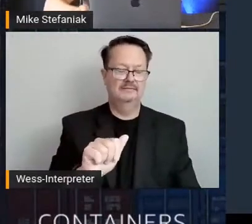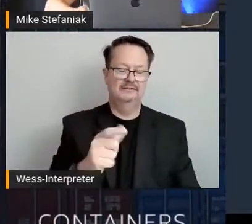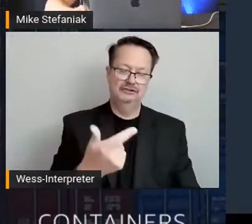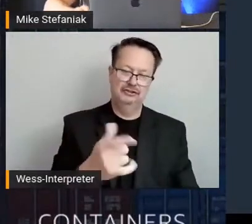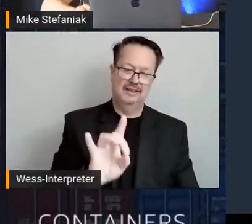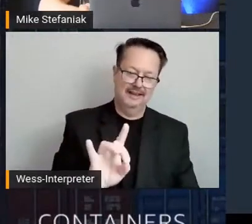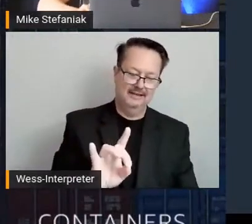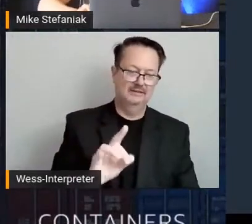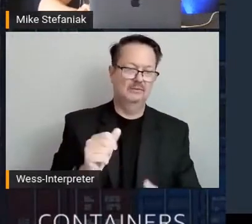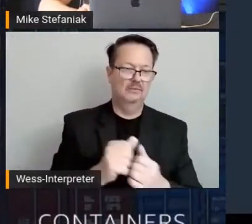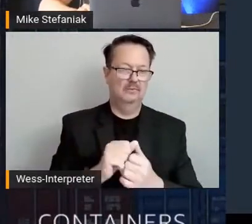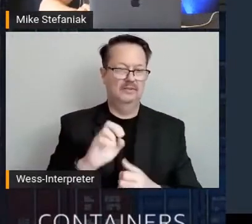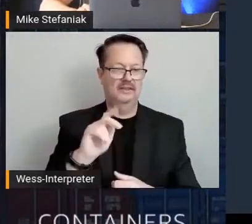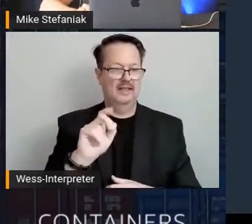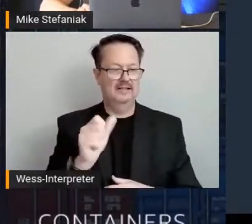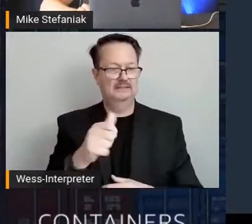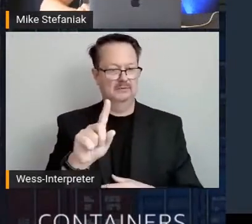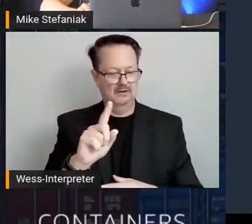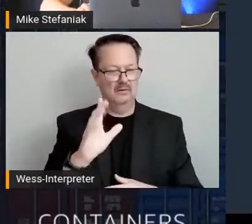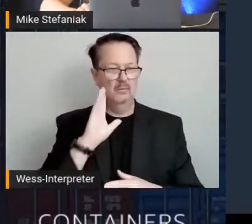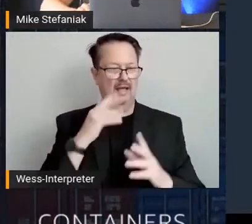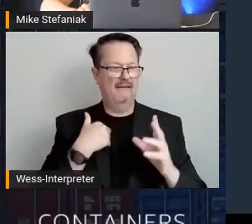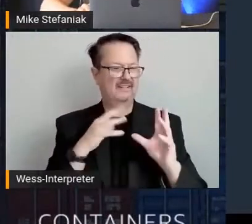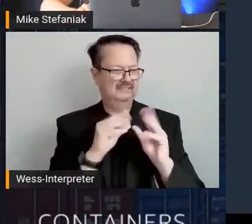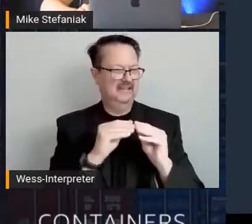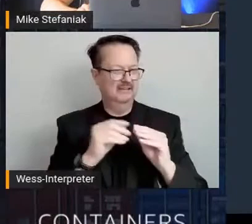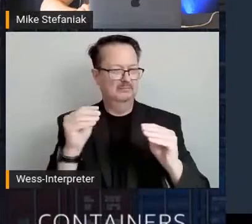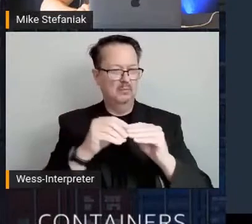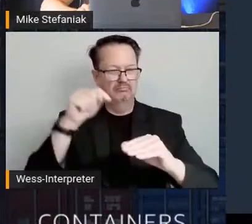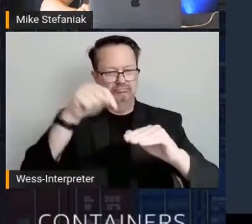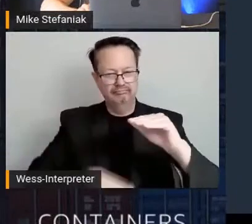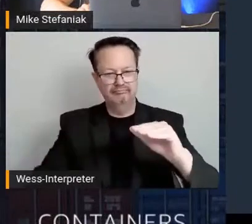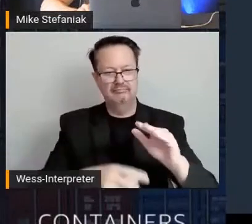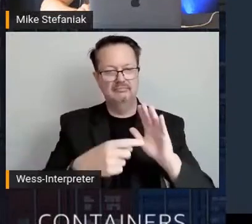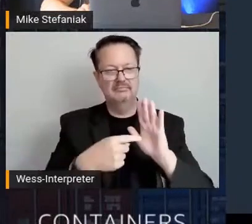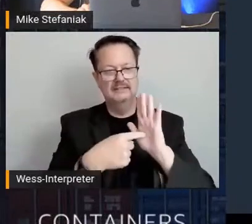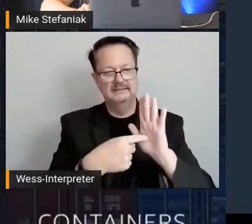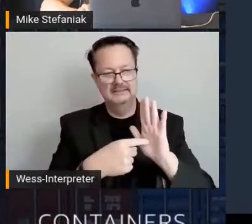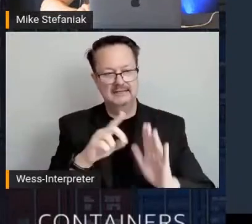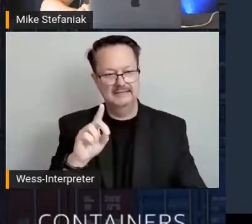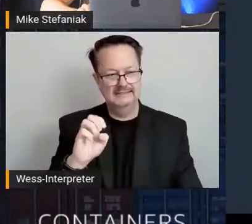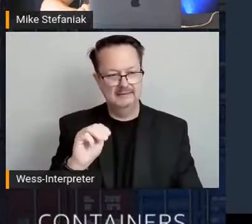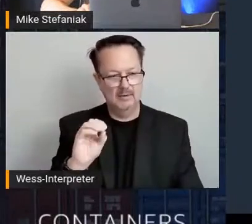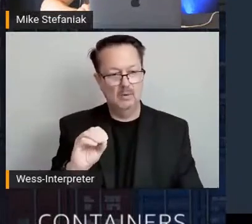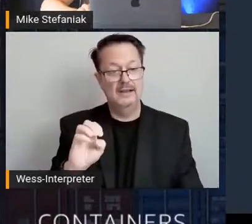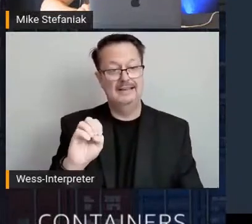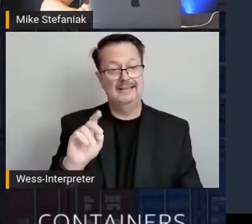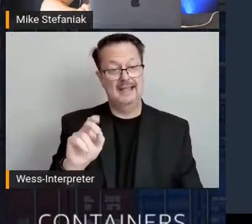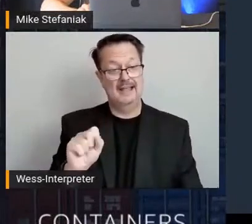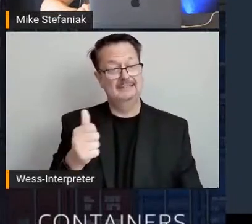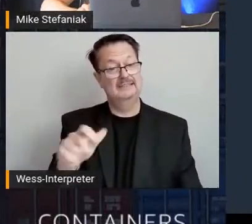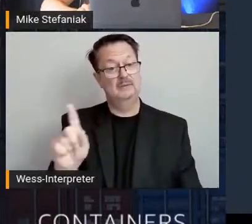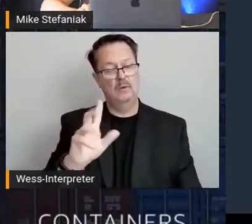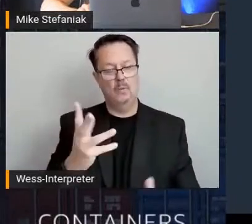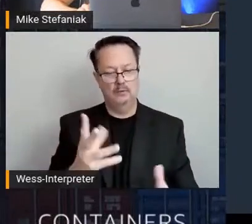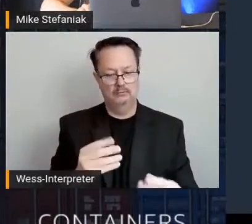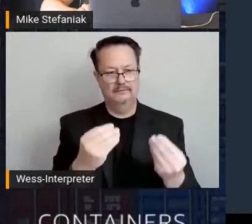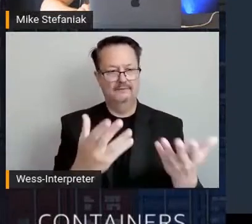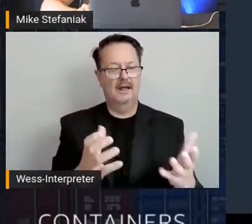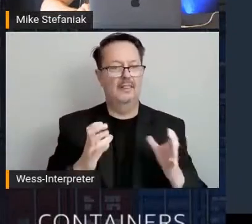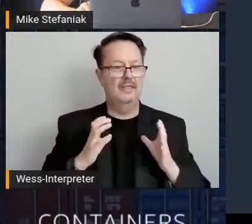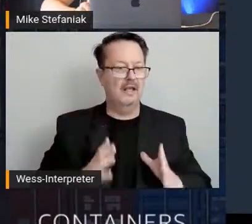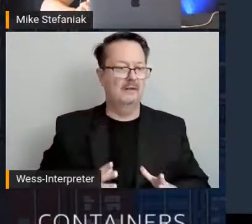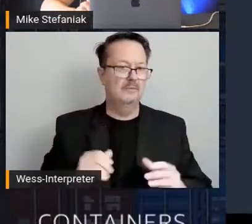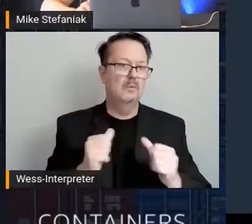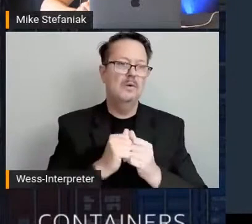session coming up in a bit that goes into detail with a demo. But with EKS Anywhere, we wanted to really provide our customers